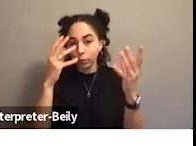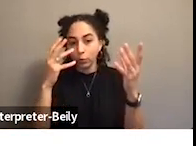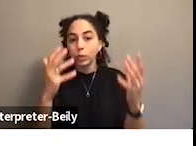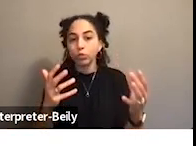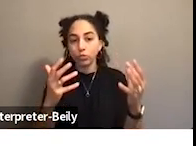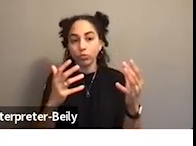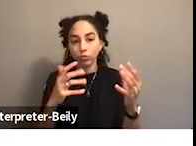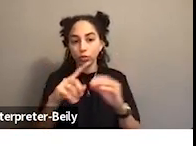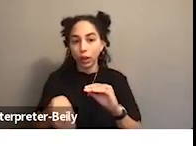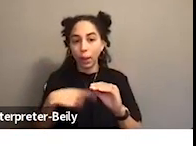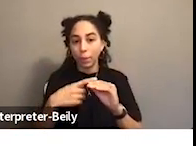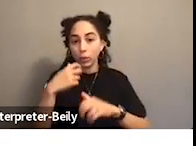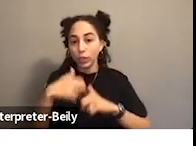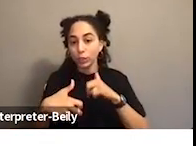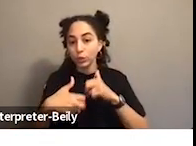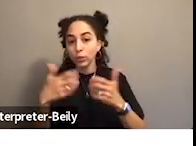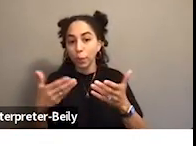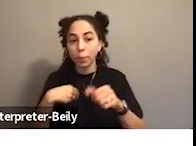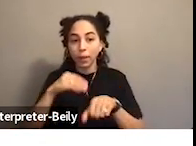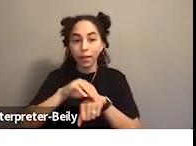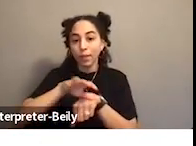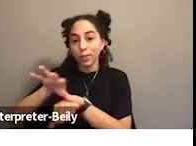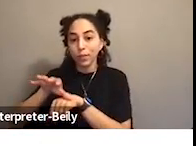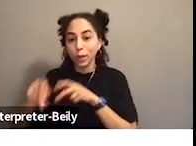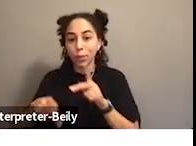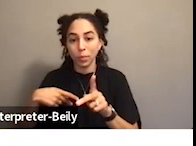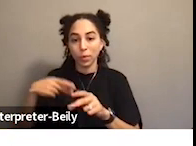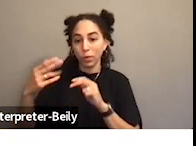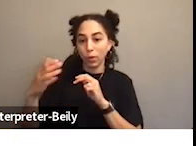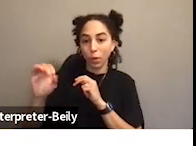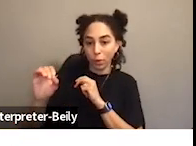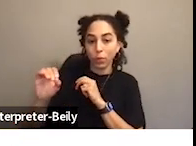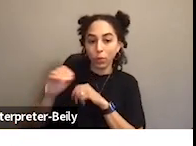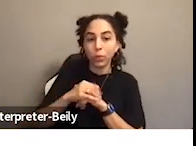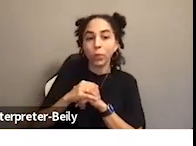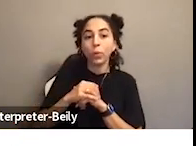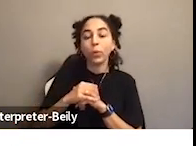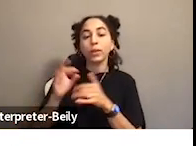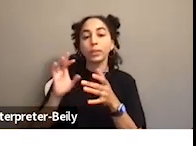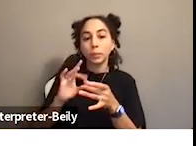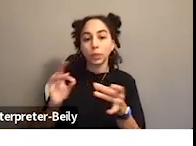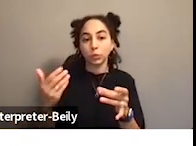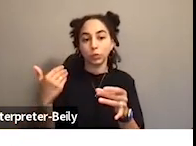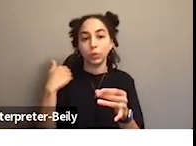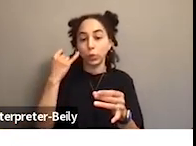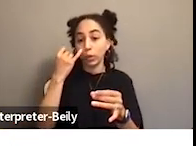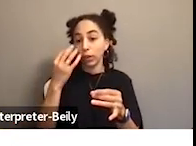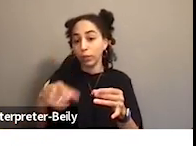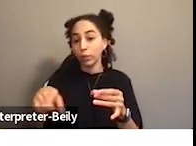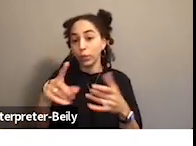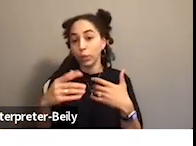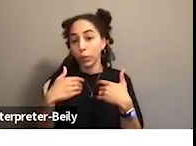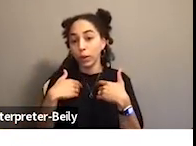about issues that may affect people across Ohio. As mentioned before, if you do have